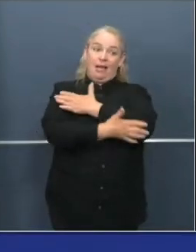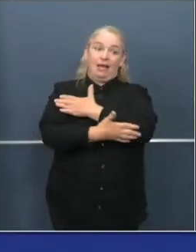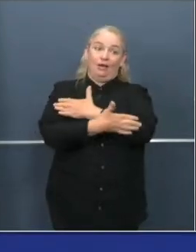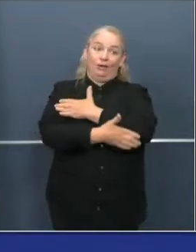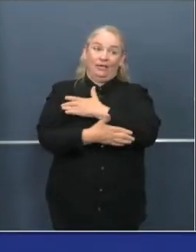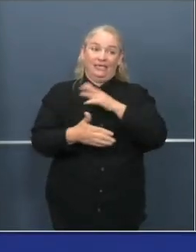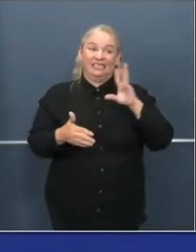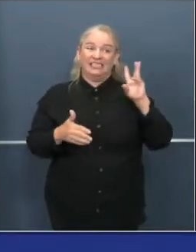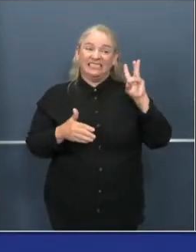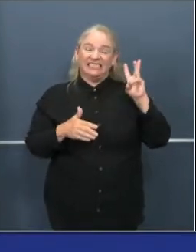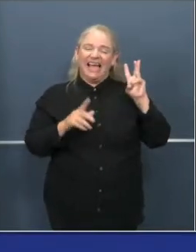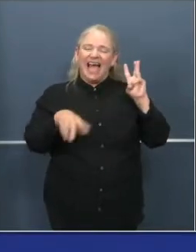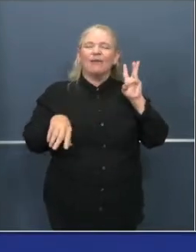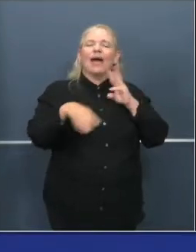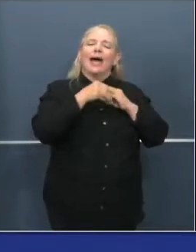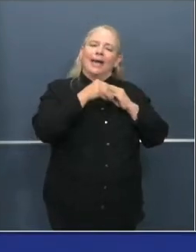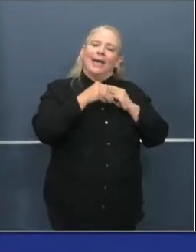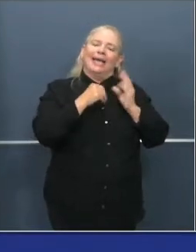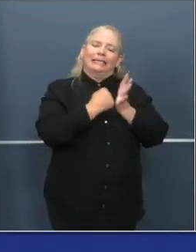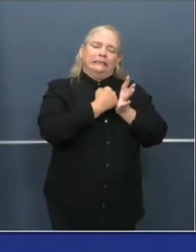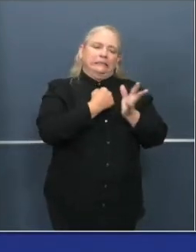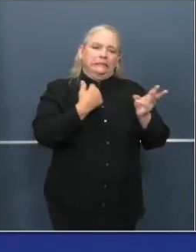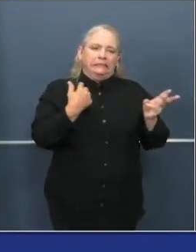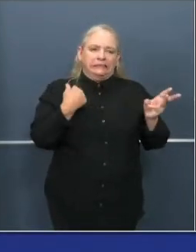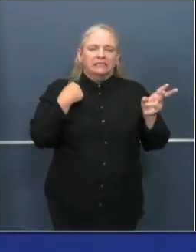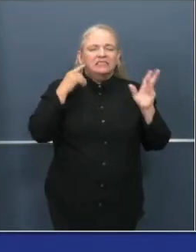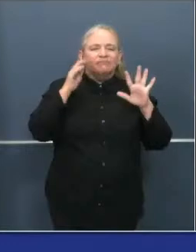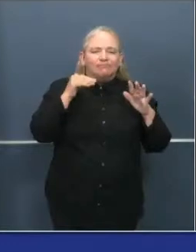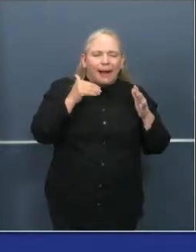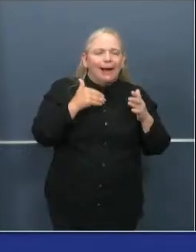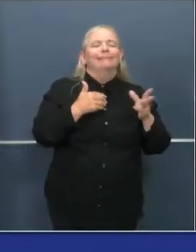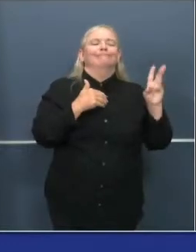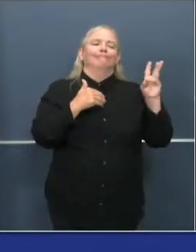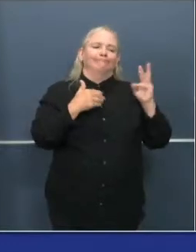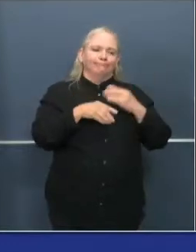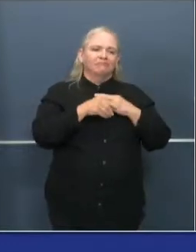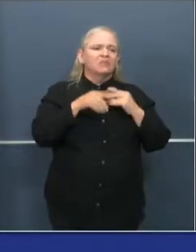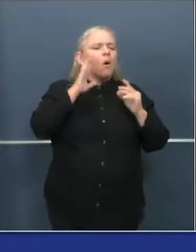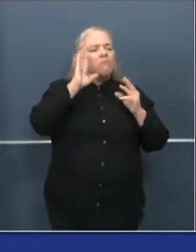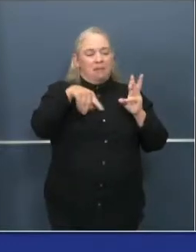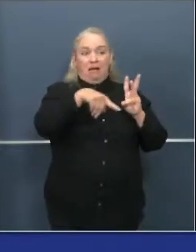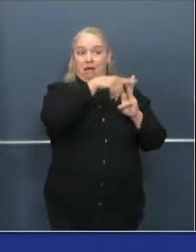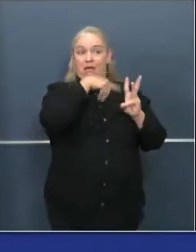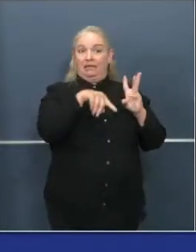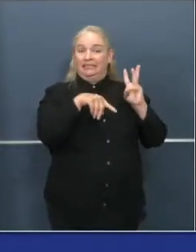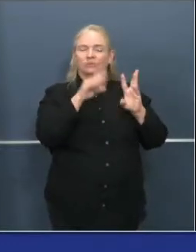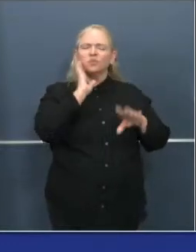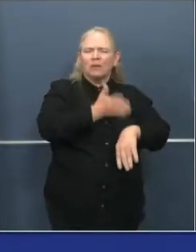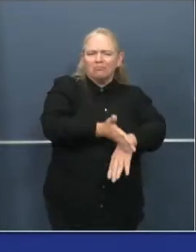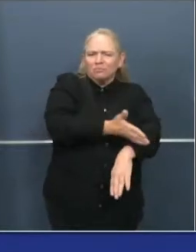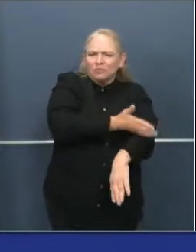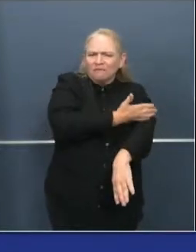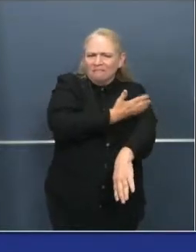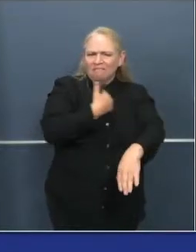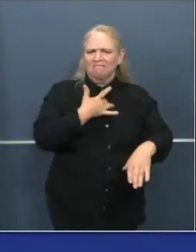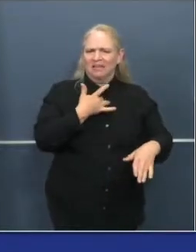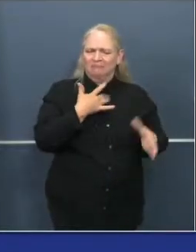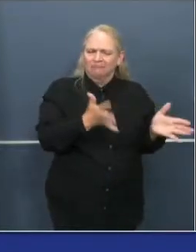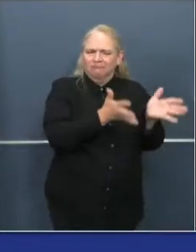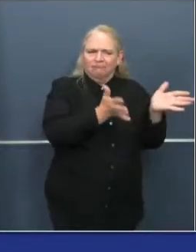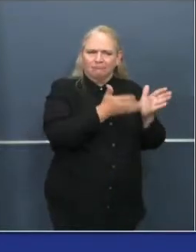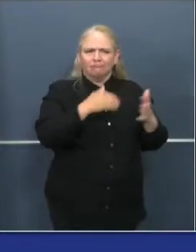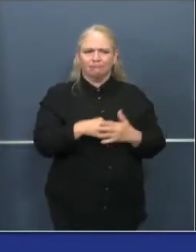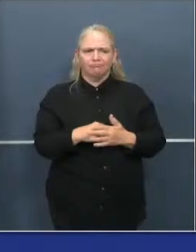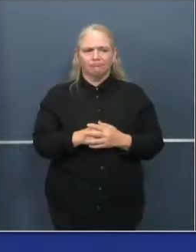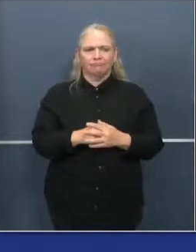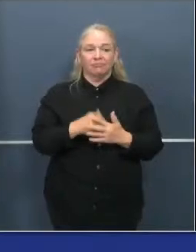13 have issued local orders. 3 said, Riverside, San Bernardino, Kern just said, we will submit to the state orders, and